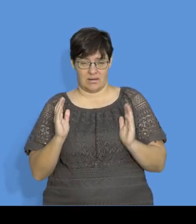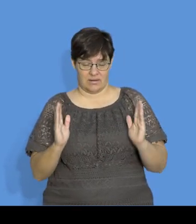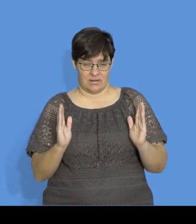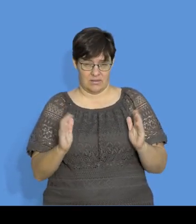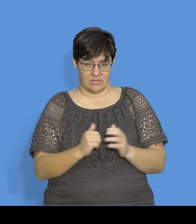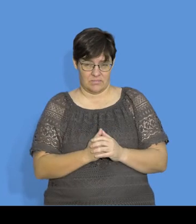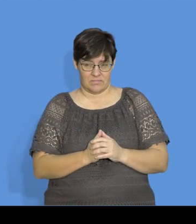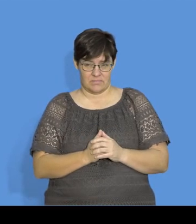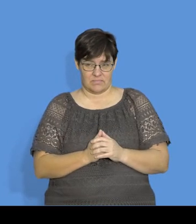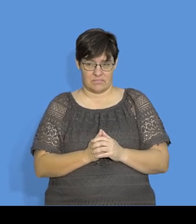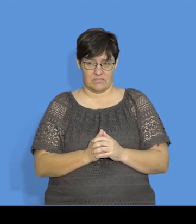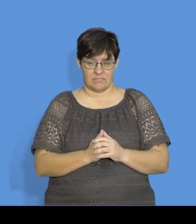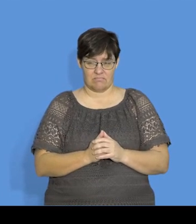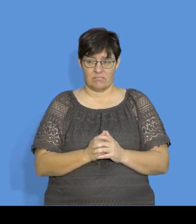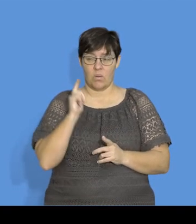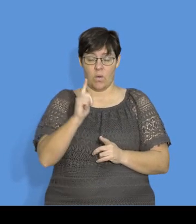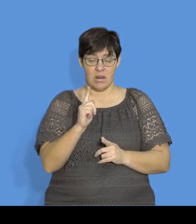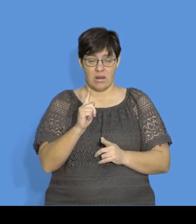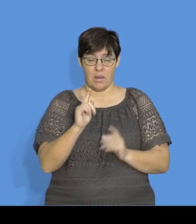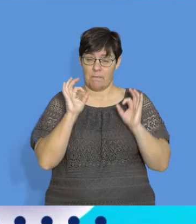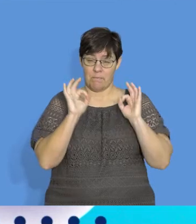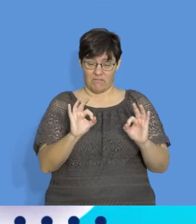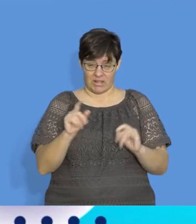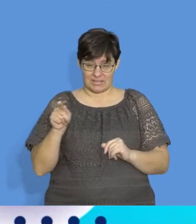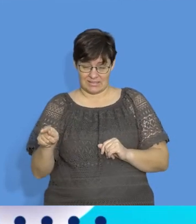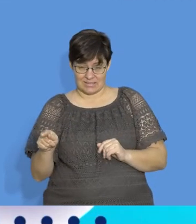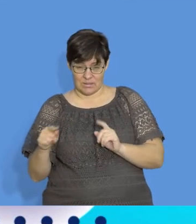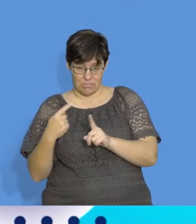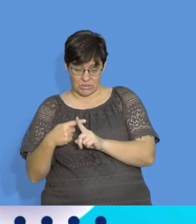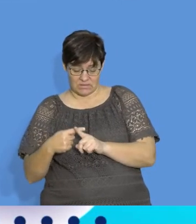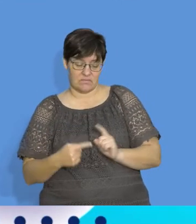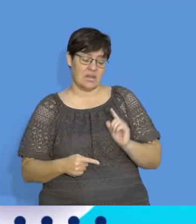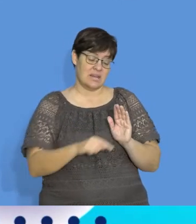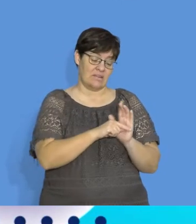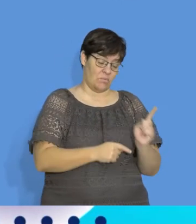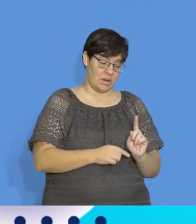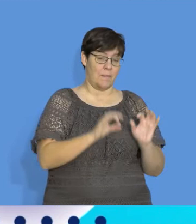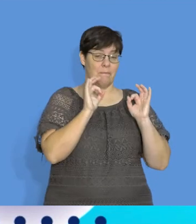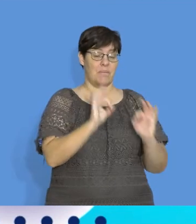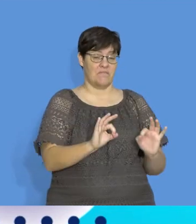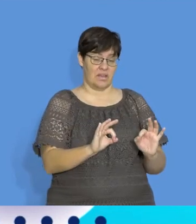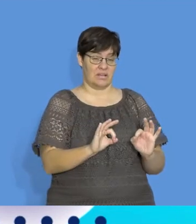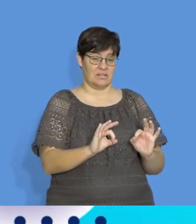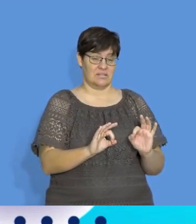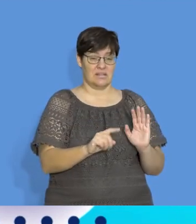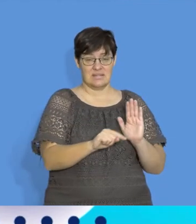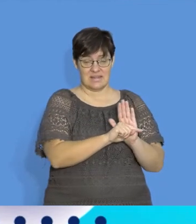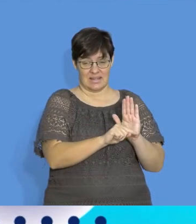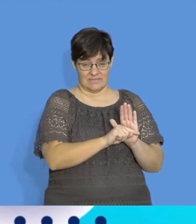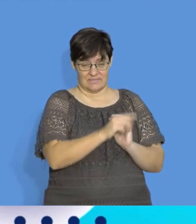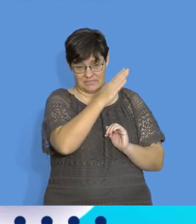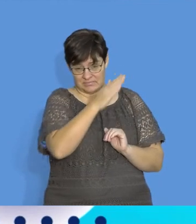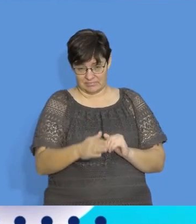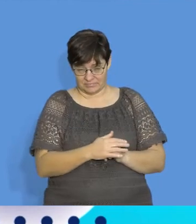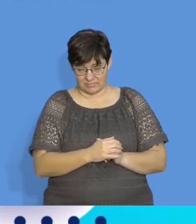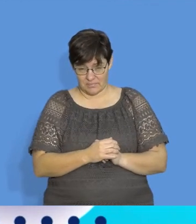-1 and 1, where 1 is perfect, positive, -1 is perfect, negative correlation. I would say